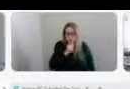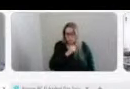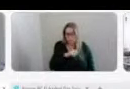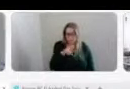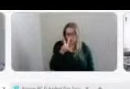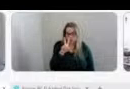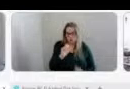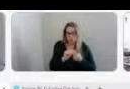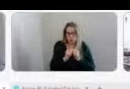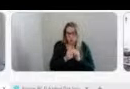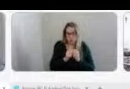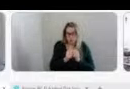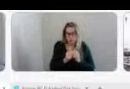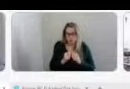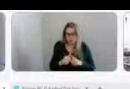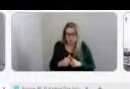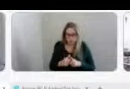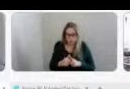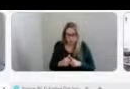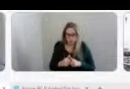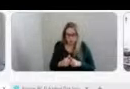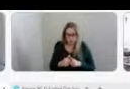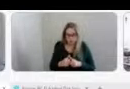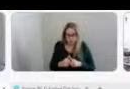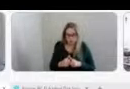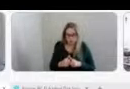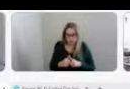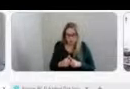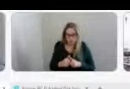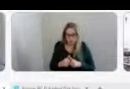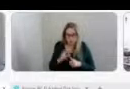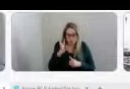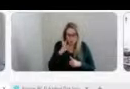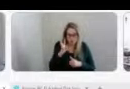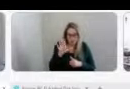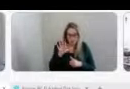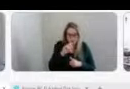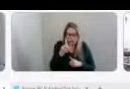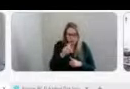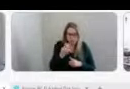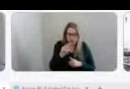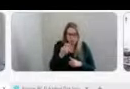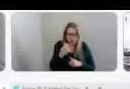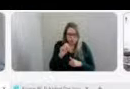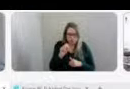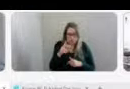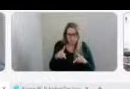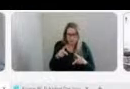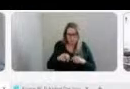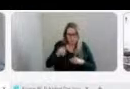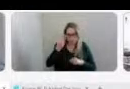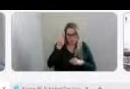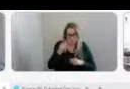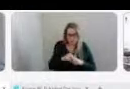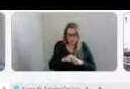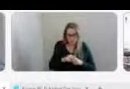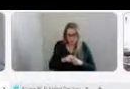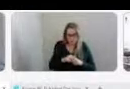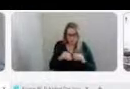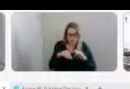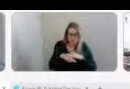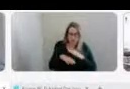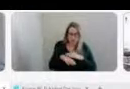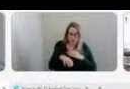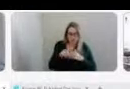competing cable tv companies were permitted to create their own zones people in the north part of the county get access to one